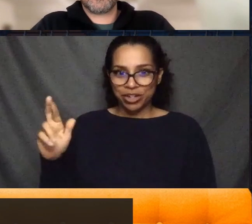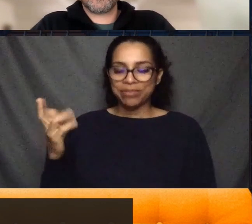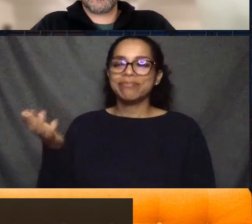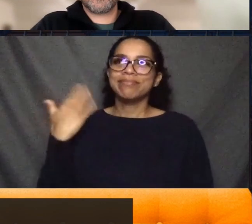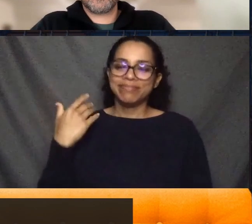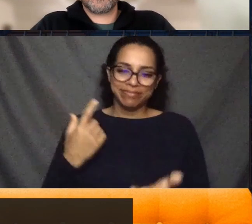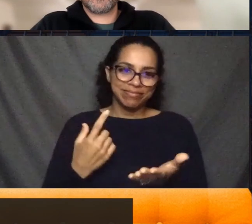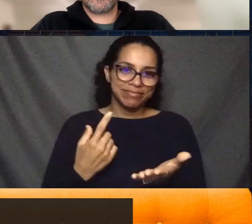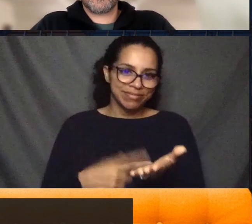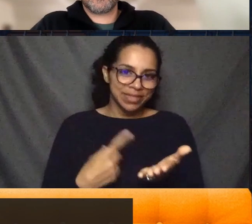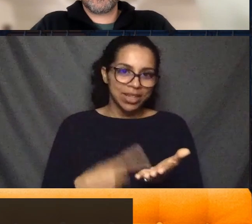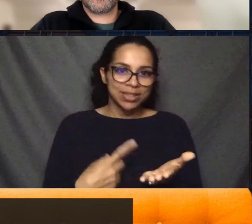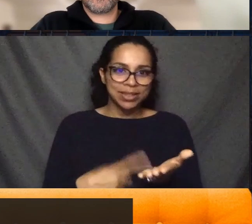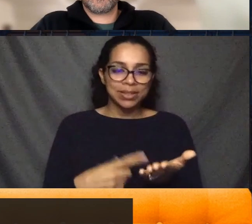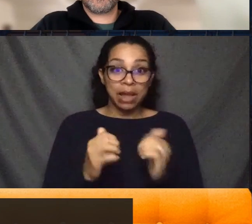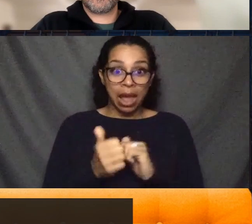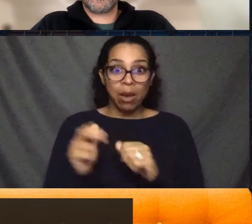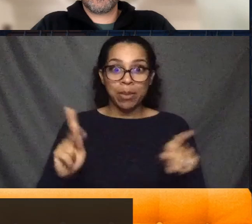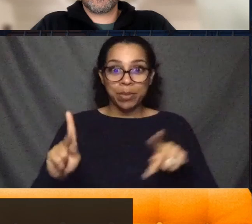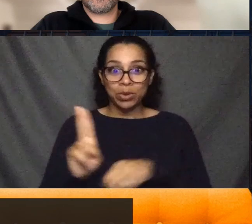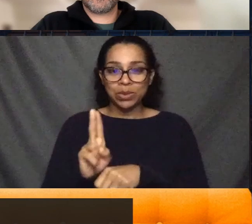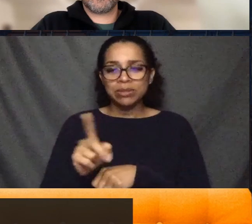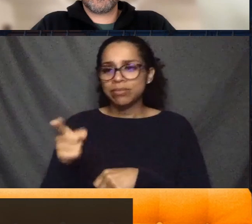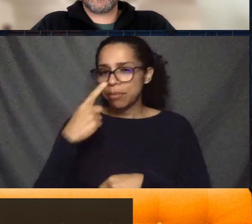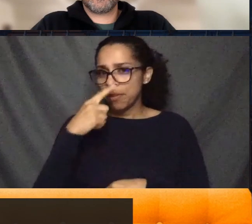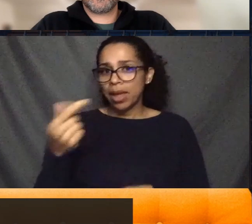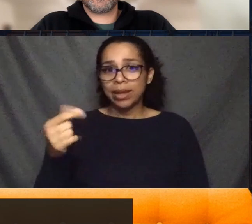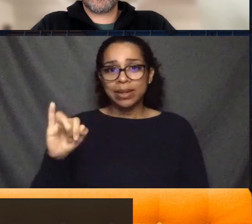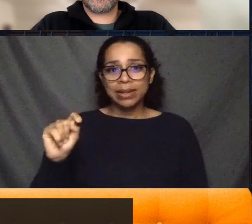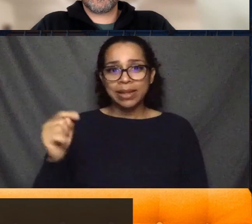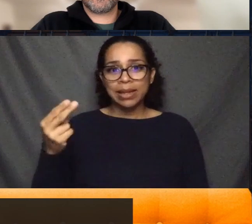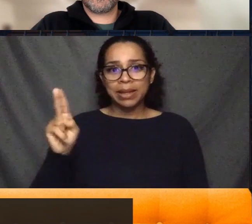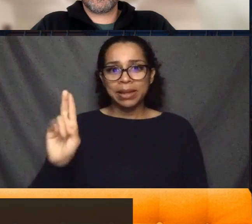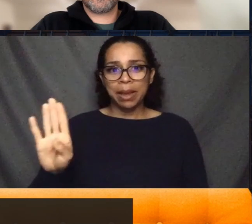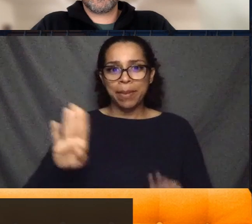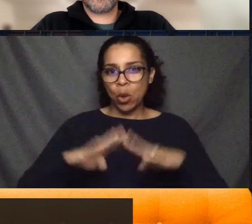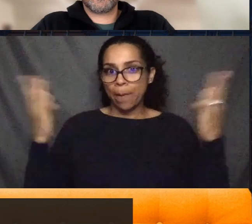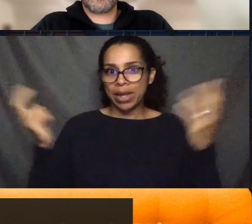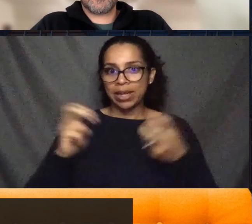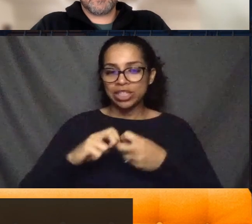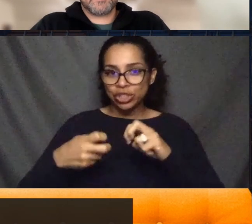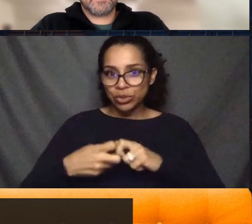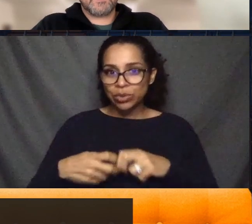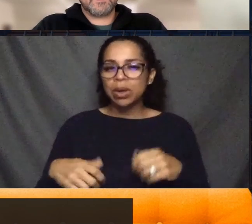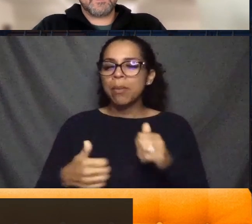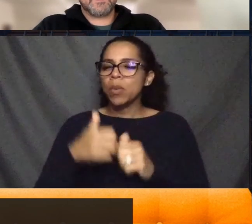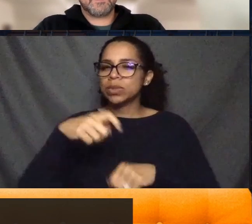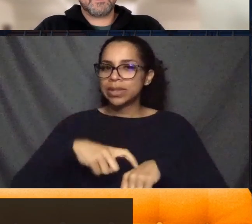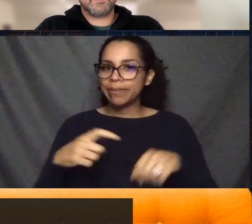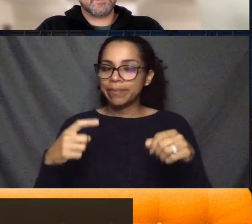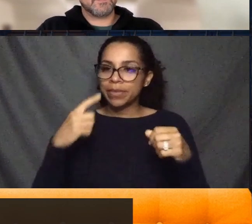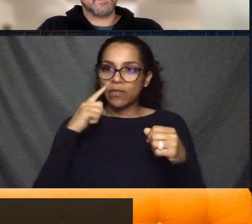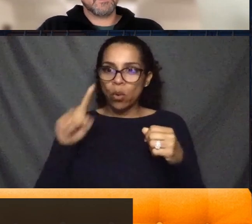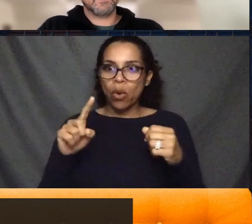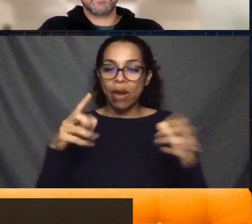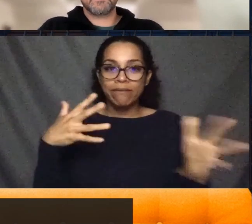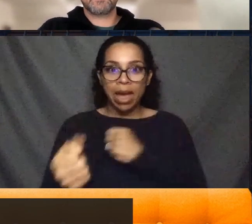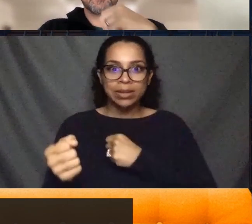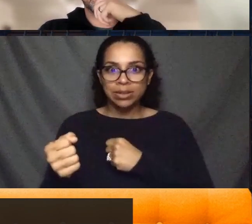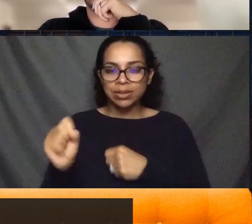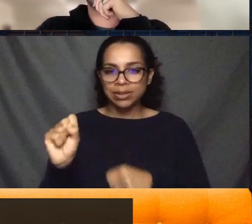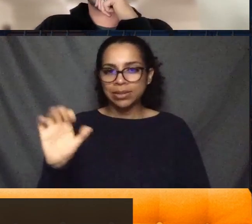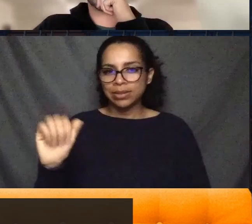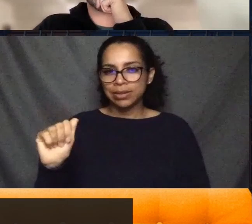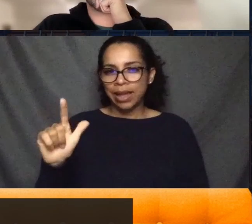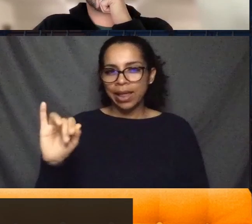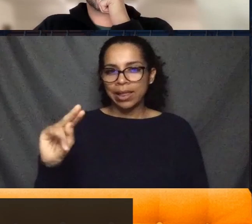it. Please open an issue on GitHub to let us know your use case. A lot of times this is for even faster scaling, but sometimes there's a conflict here